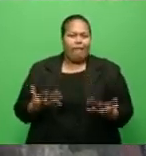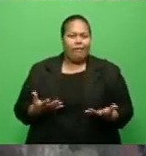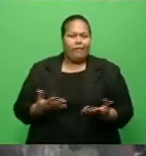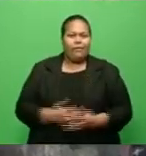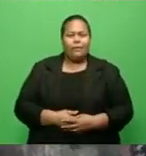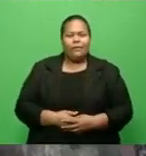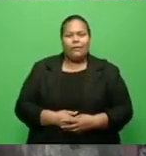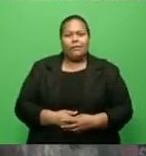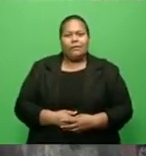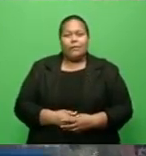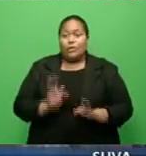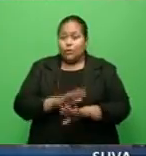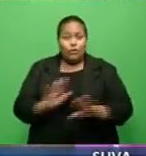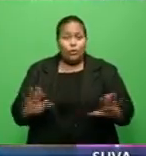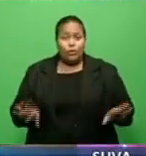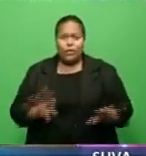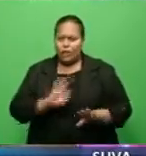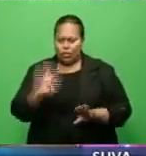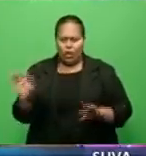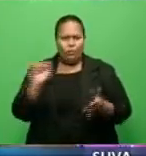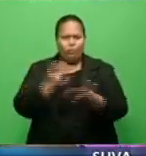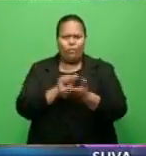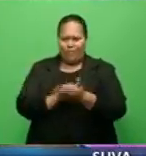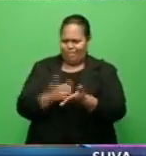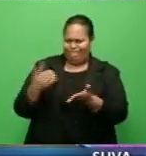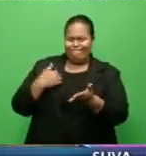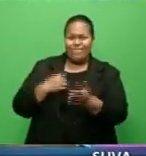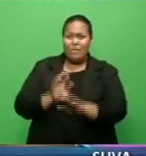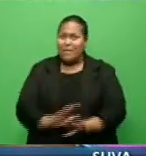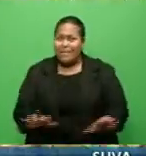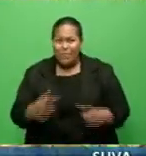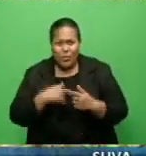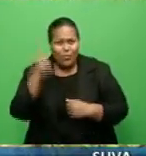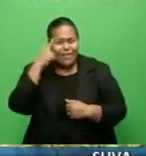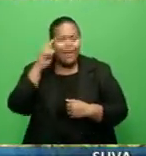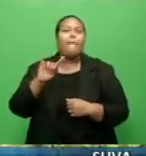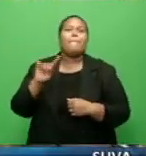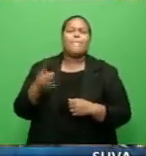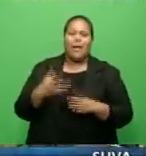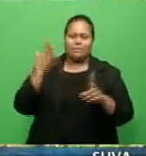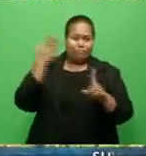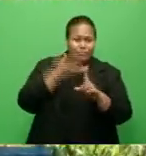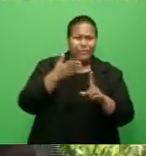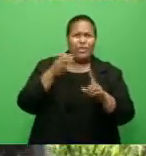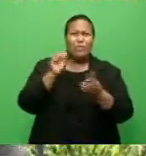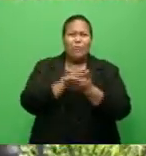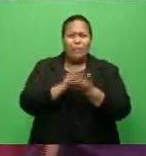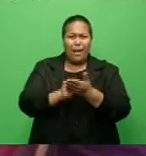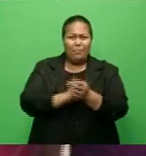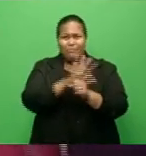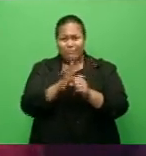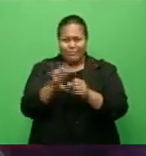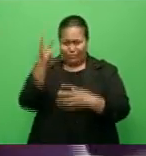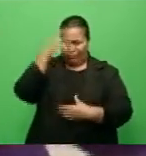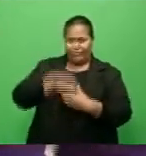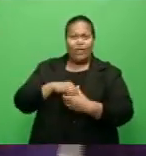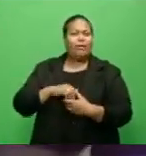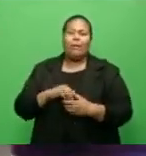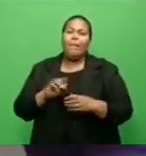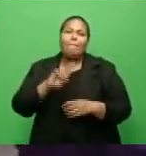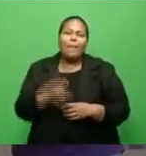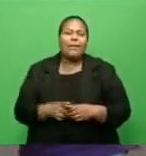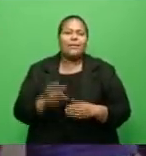Children are not the face of the pandemic and majority have been spared from its direct health effects, but the crisis is affecting their